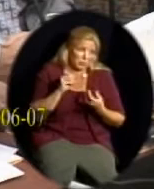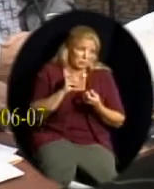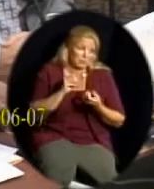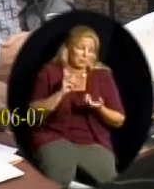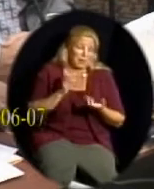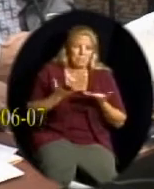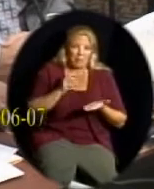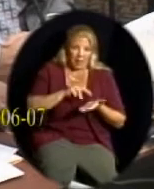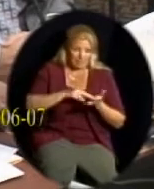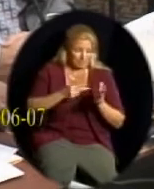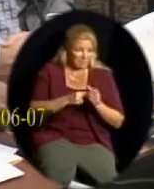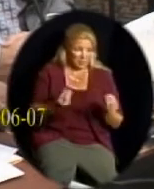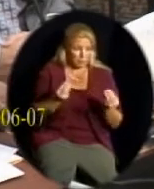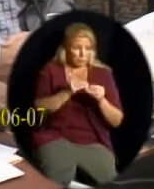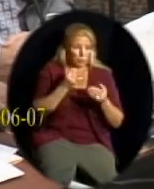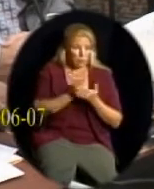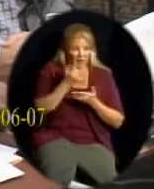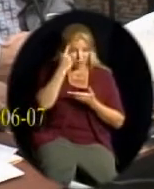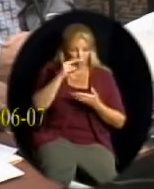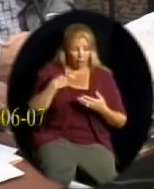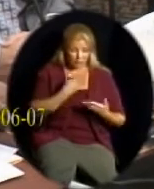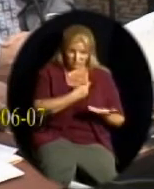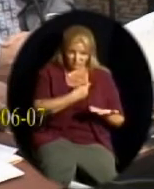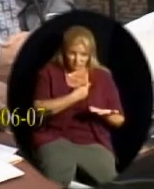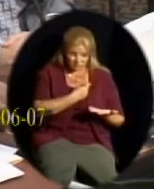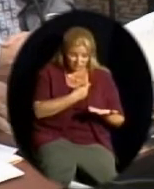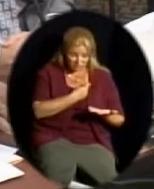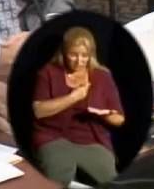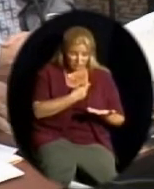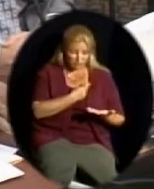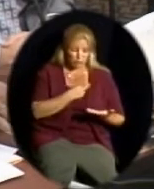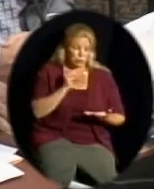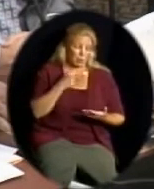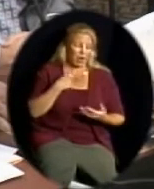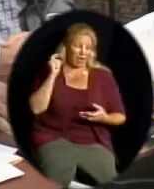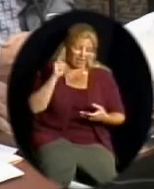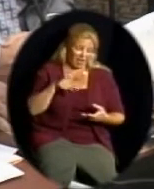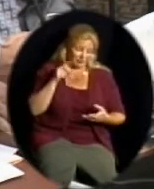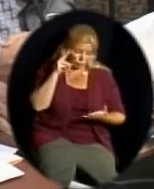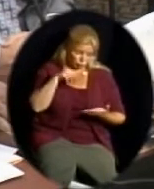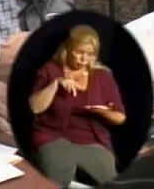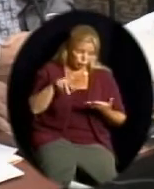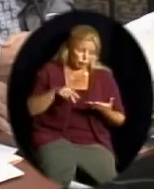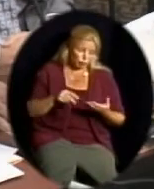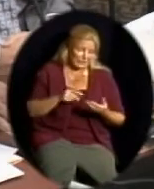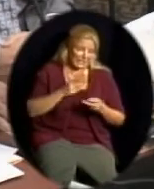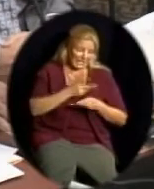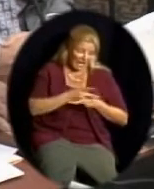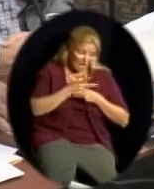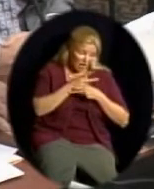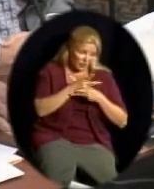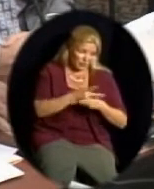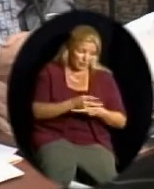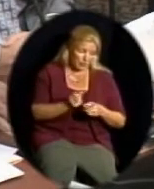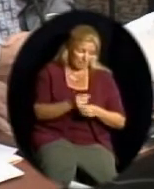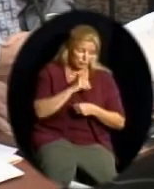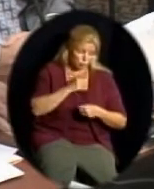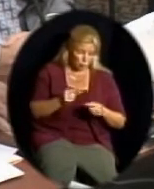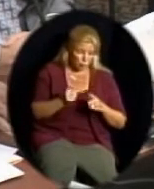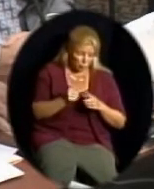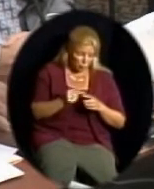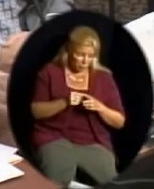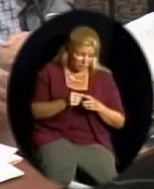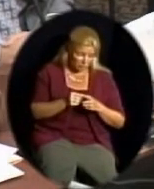real carefully at that language and then probably do a little bit more research to make sure that we all have the same understanding on